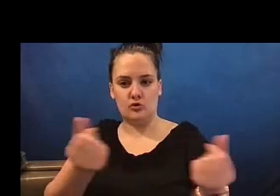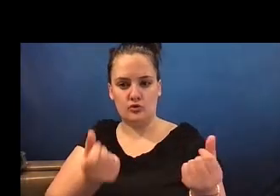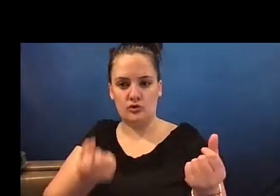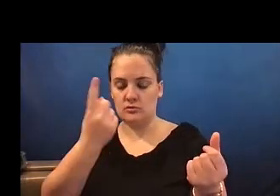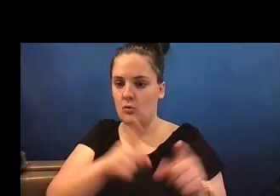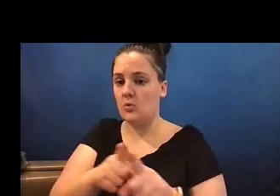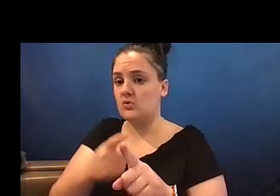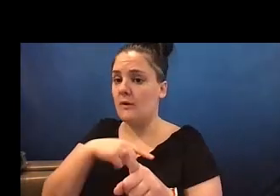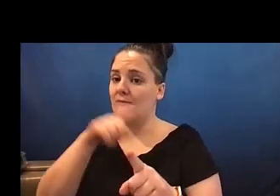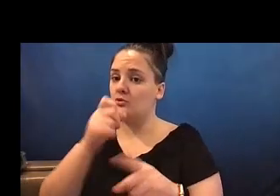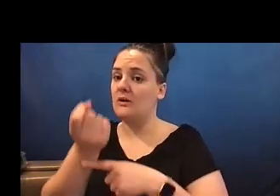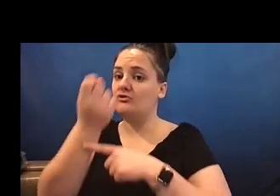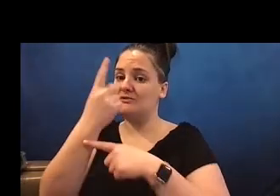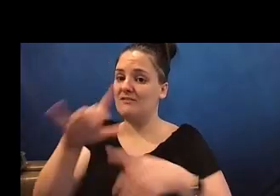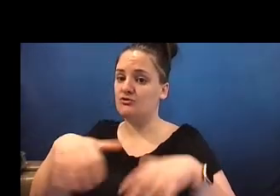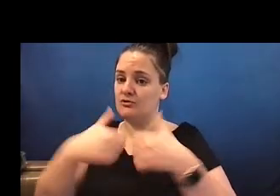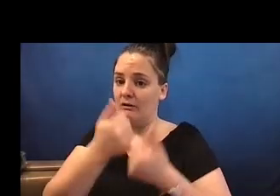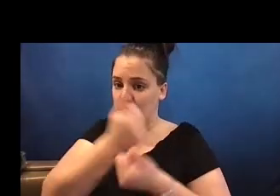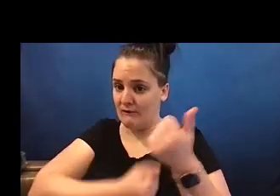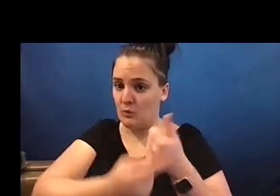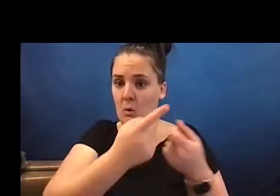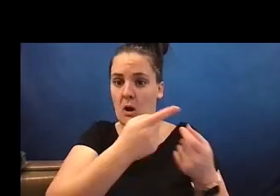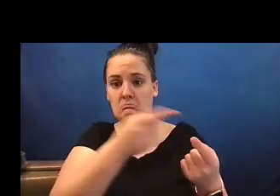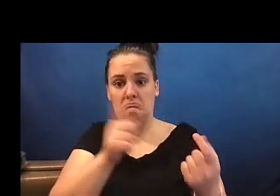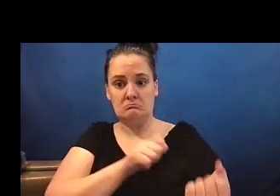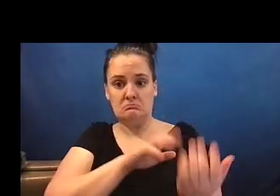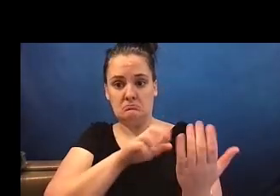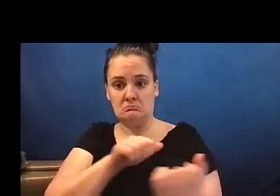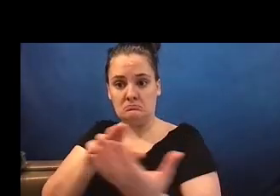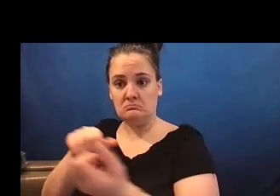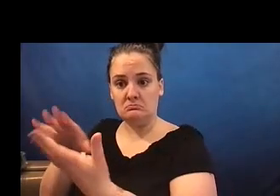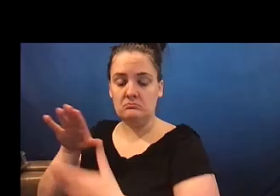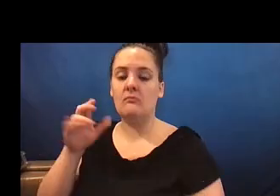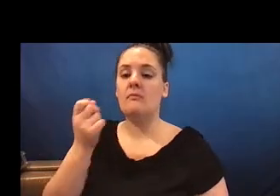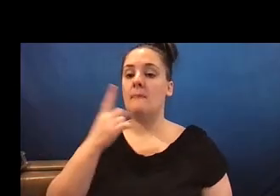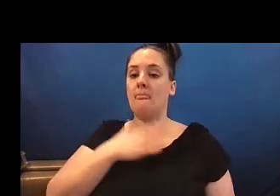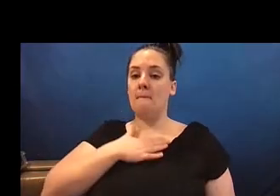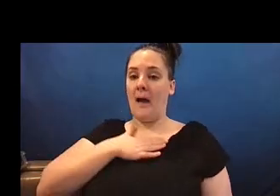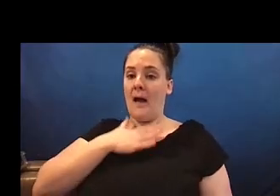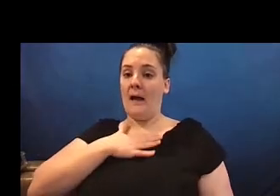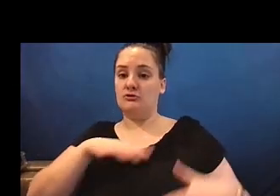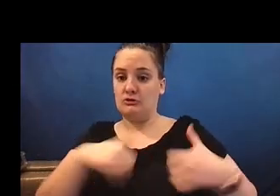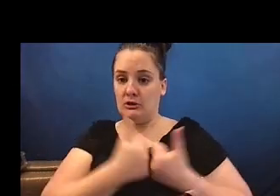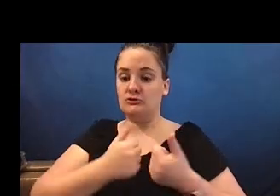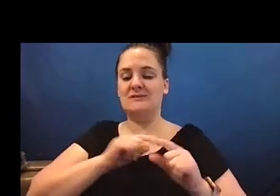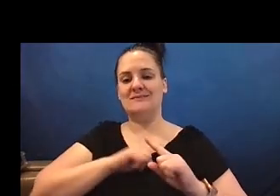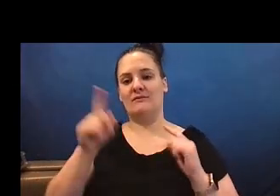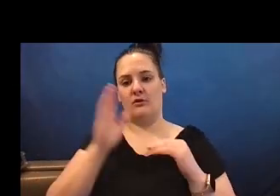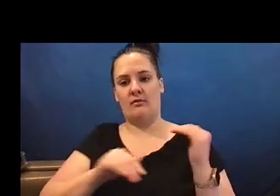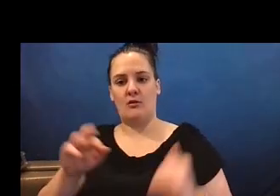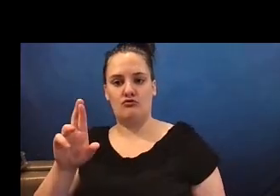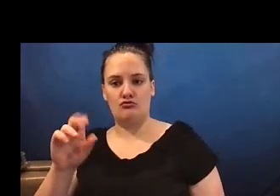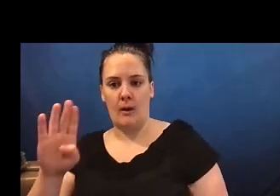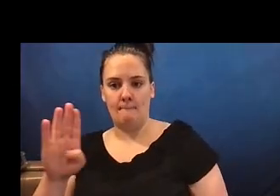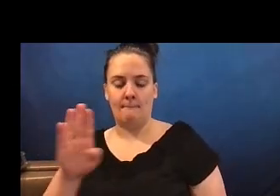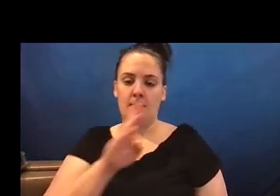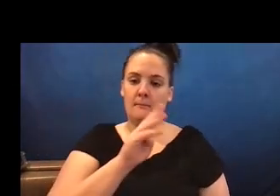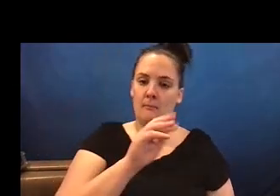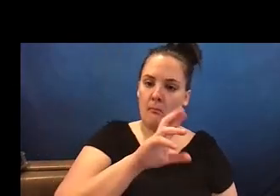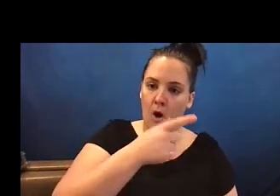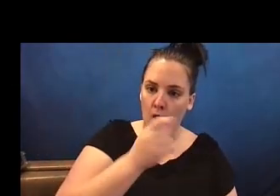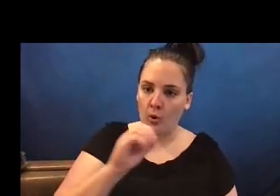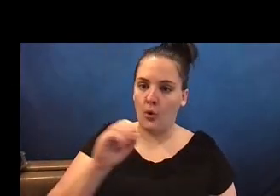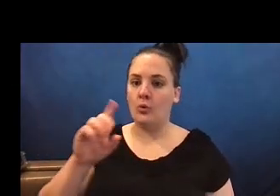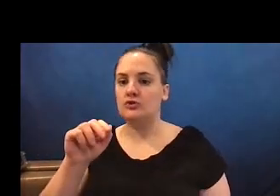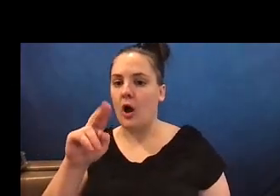understand the challenges that everyone is facing. My challenges are very, very different than maybe what Rob faces or Margot